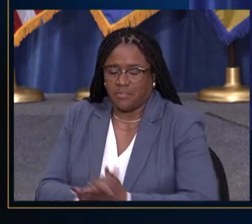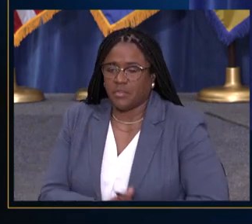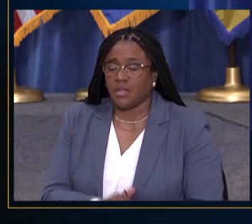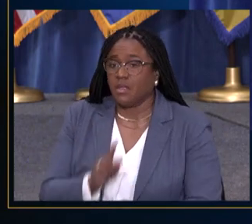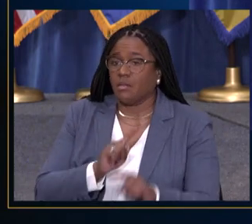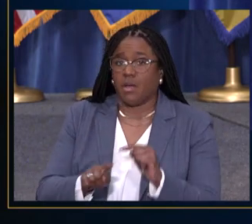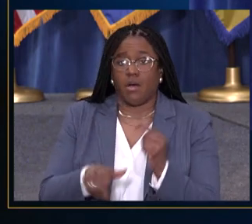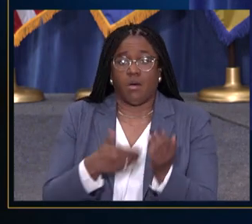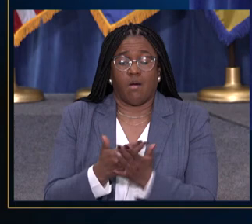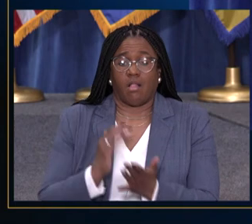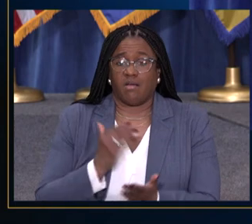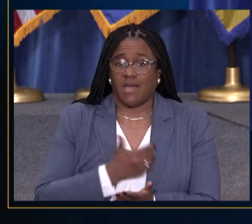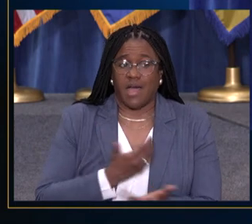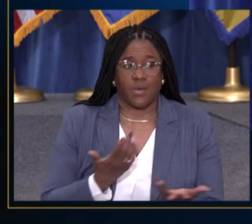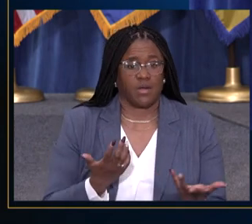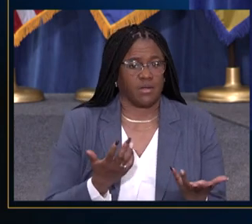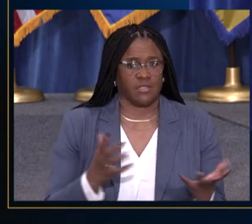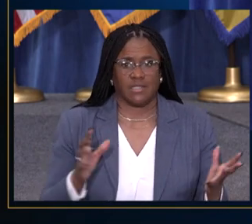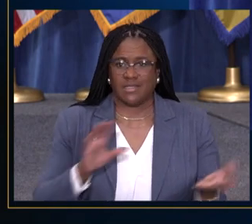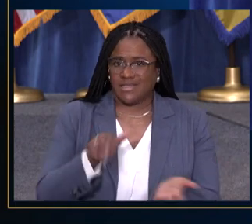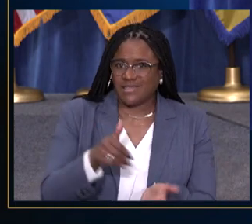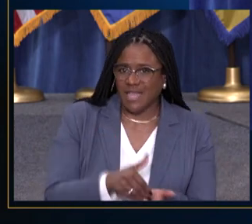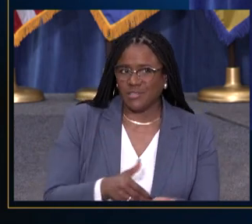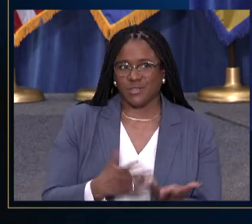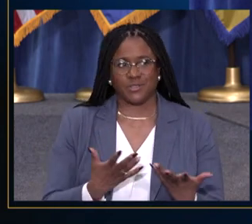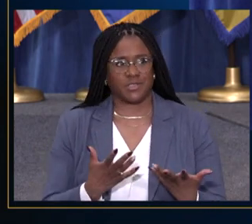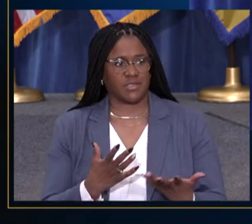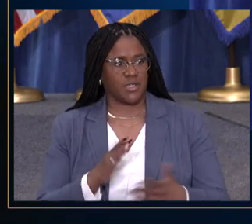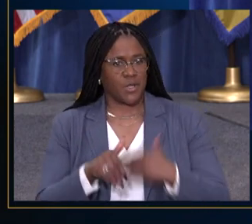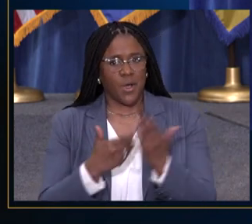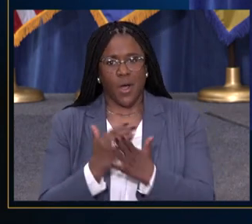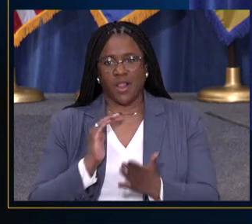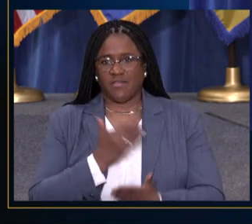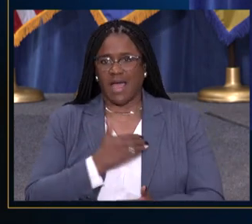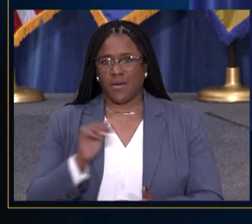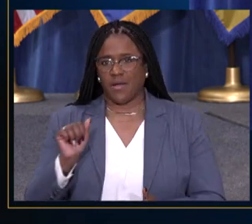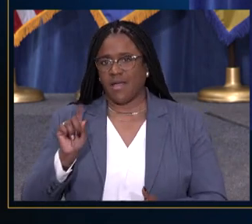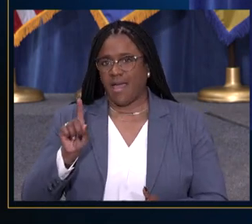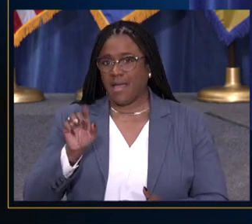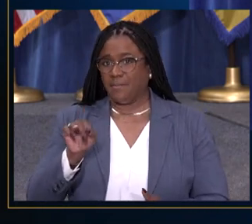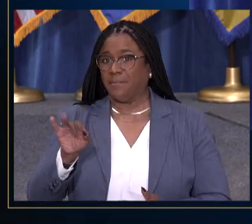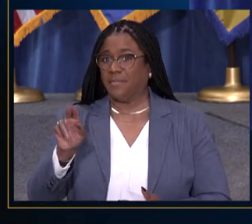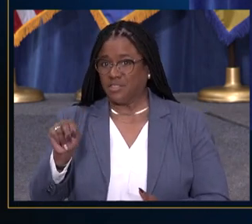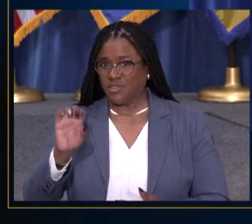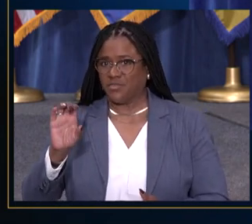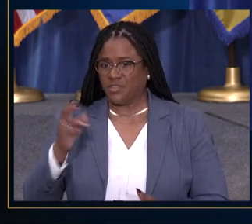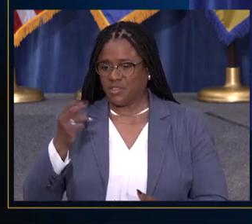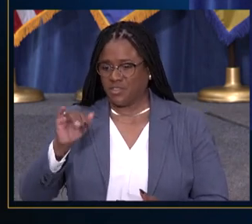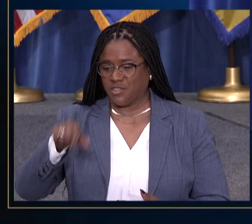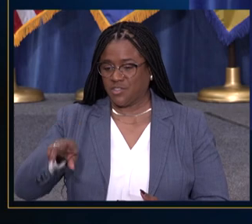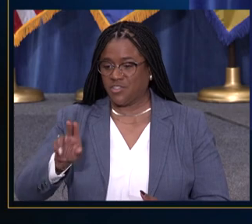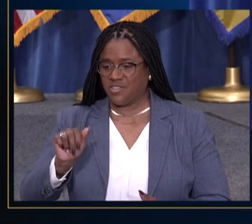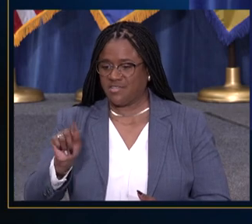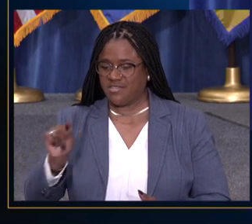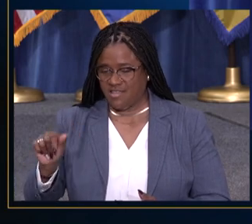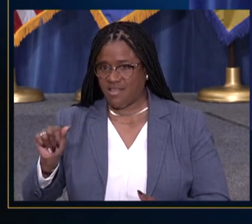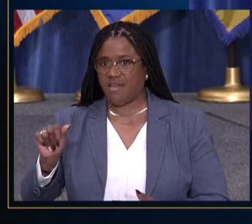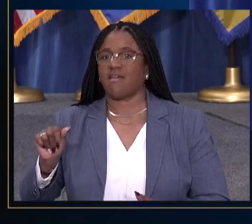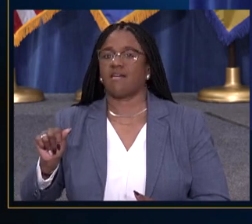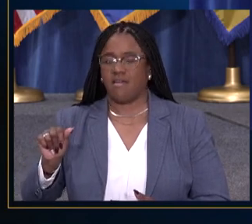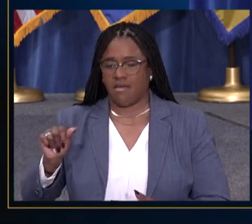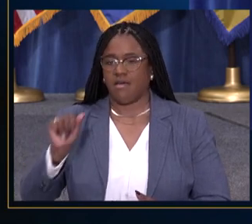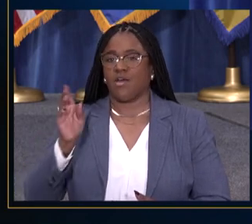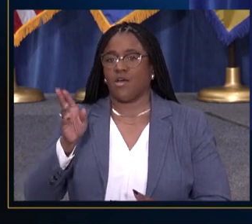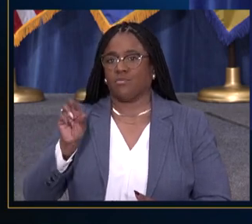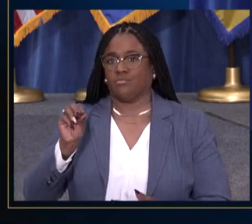All of our centers, all of our components, particularly under our Administrator Chiquita Brooks-LaSure, and particularly with this administration, we